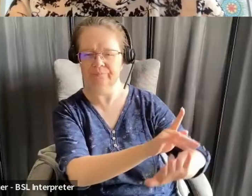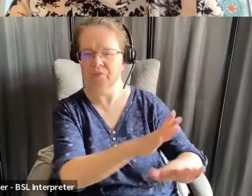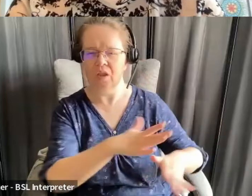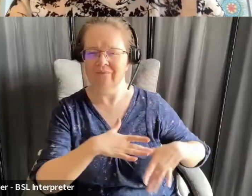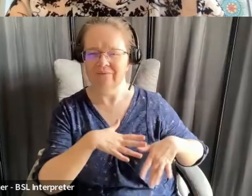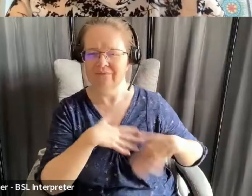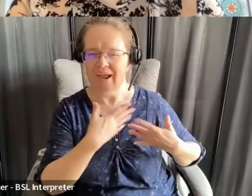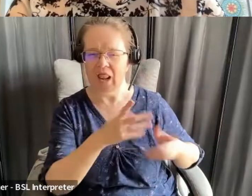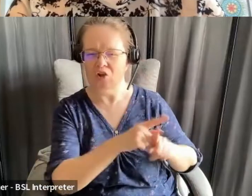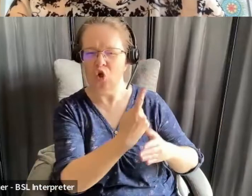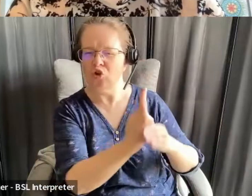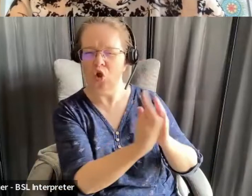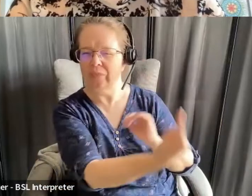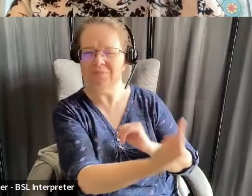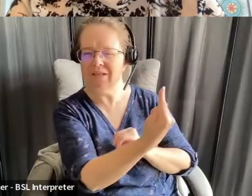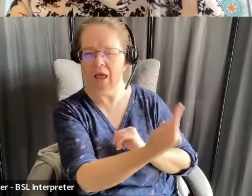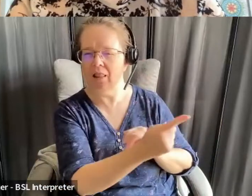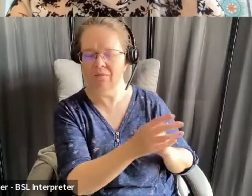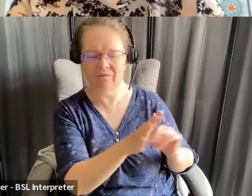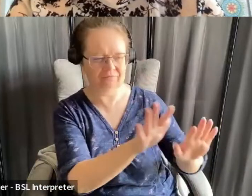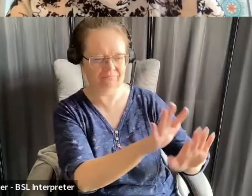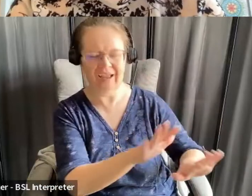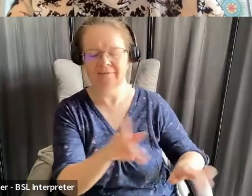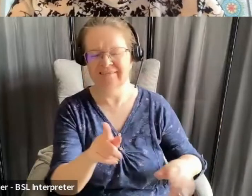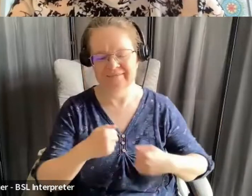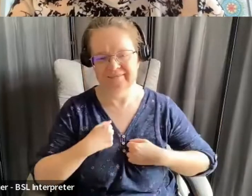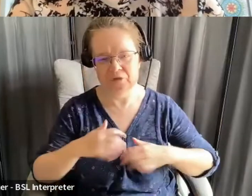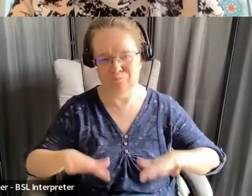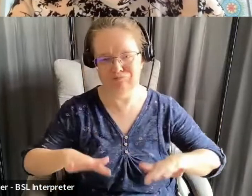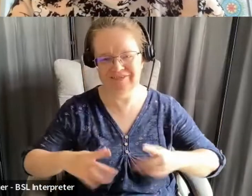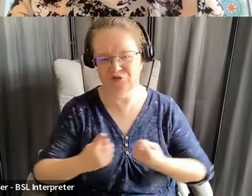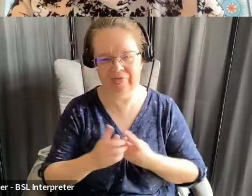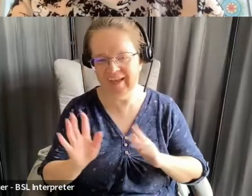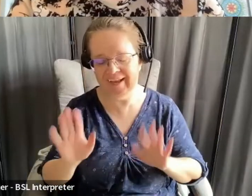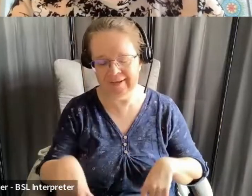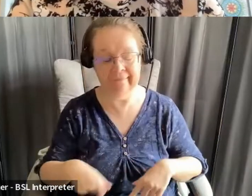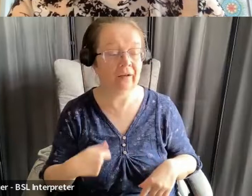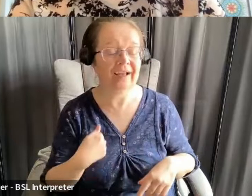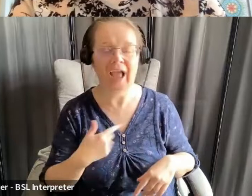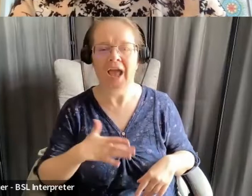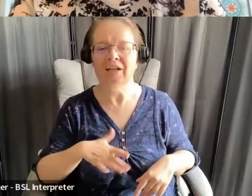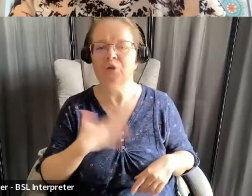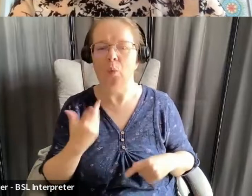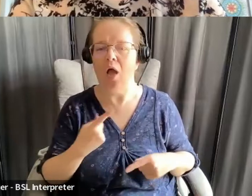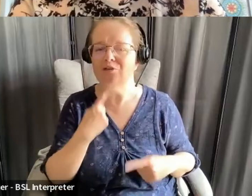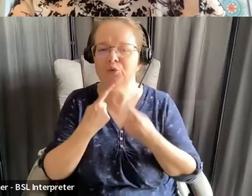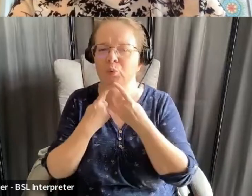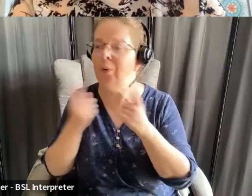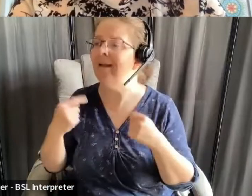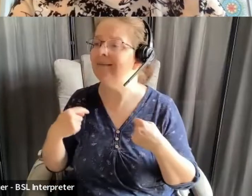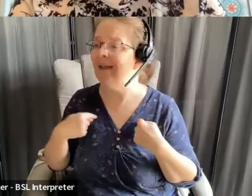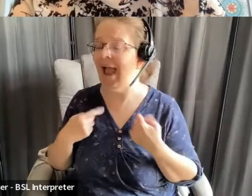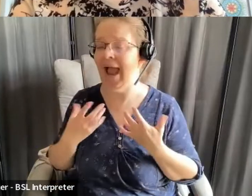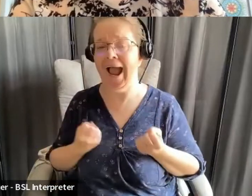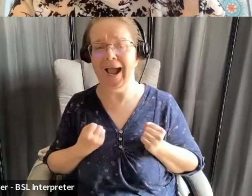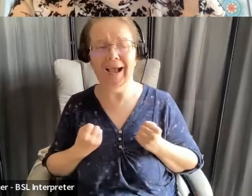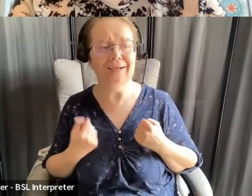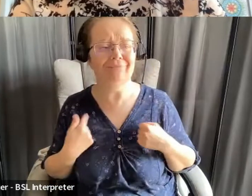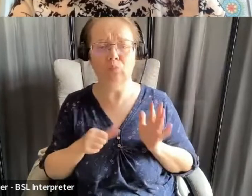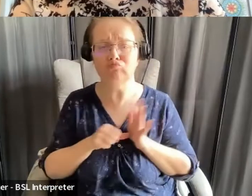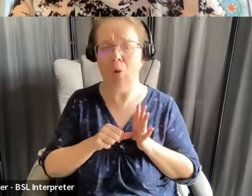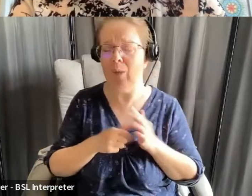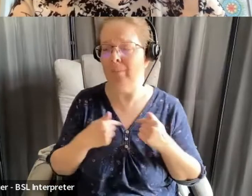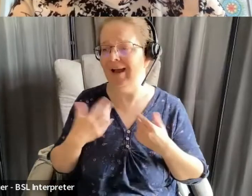themselves, and you know, this is a very British thing regardless, but you know, we don't like to admit that we ever need help